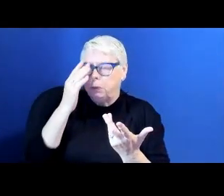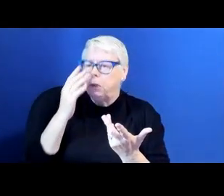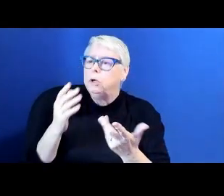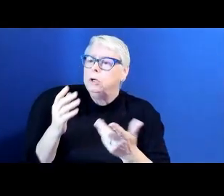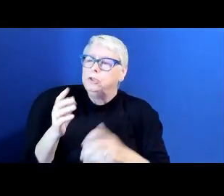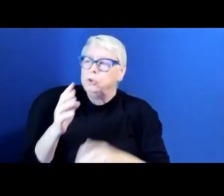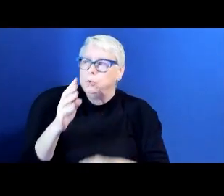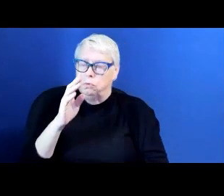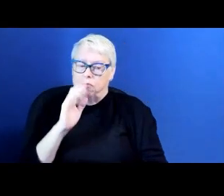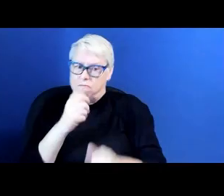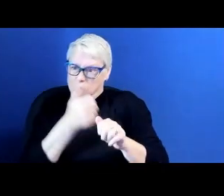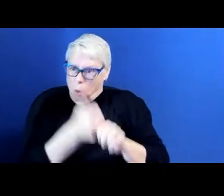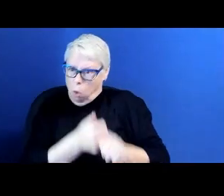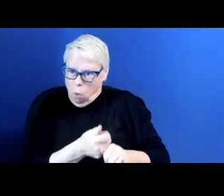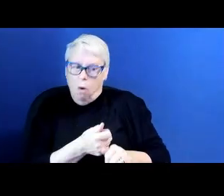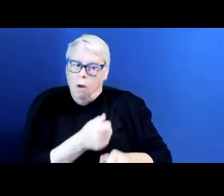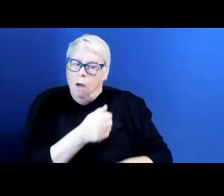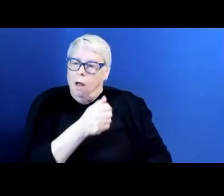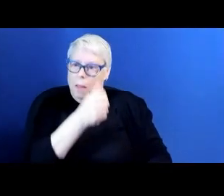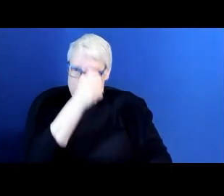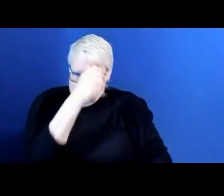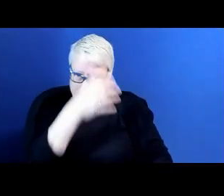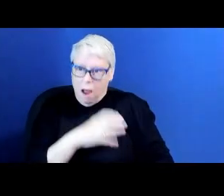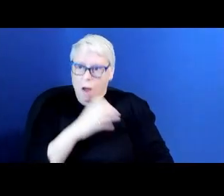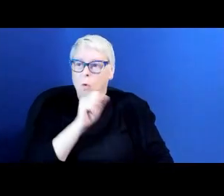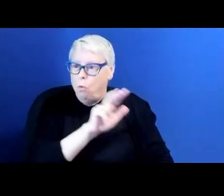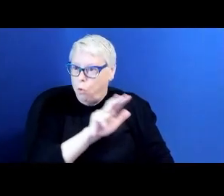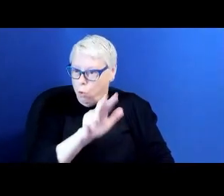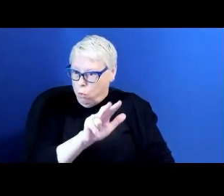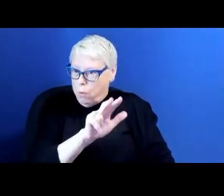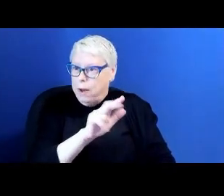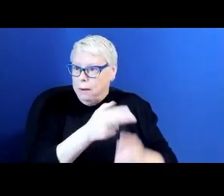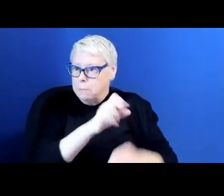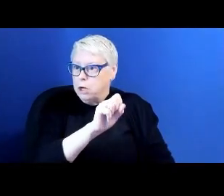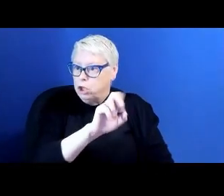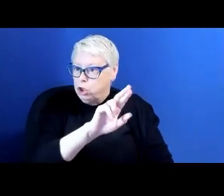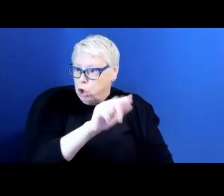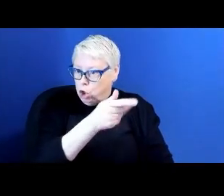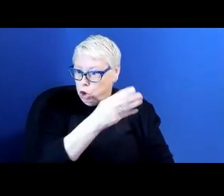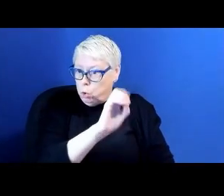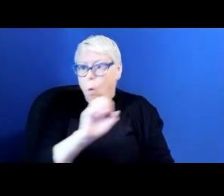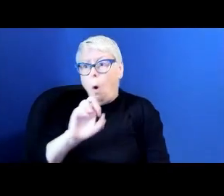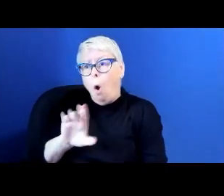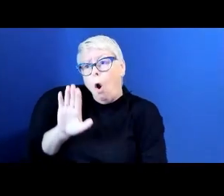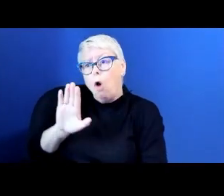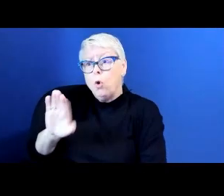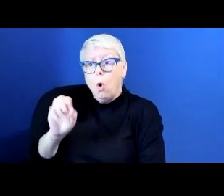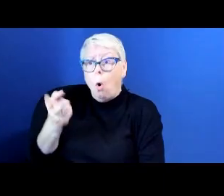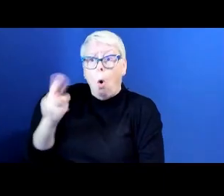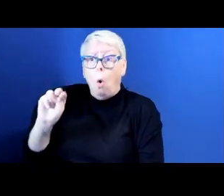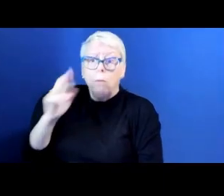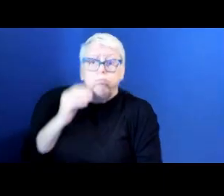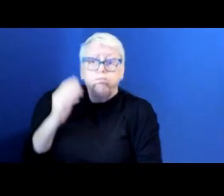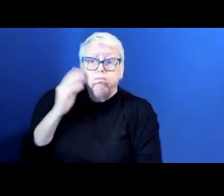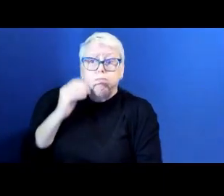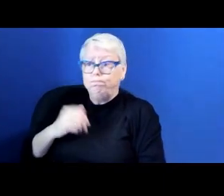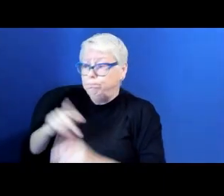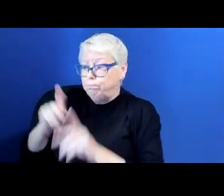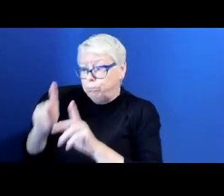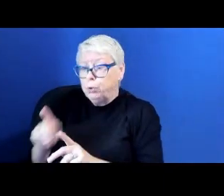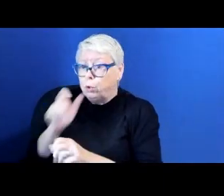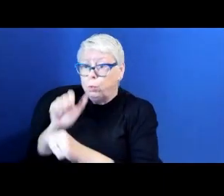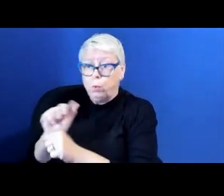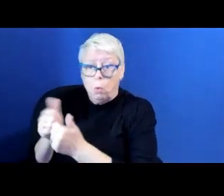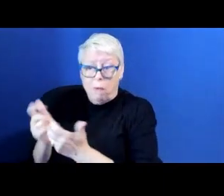persona of Sergio, or again, imaginary persona of client that you're working with that would be most applicable to your work and